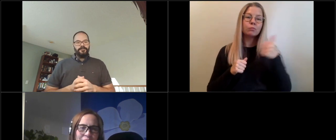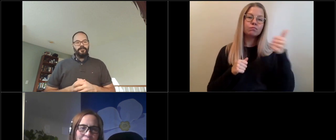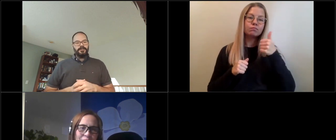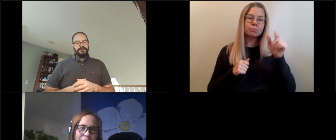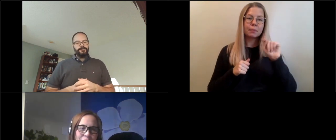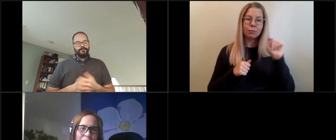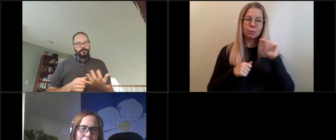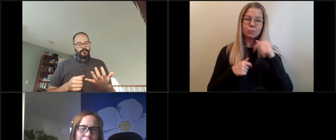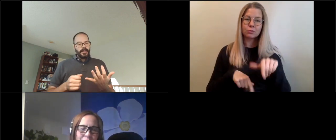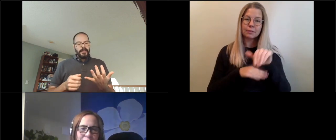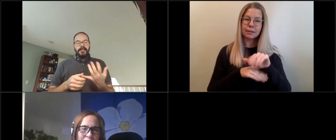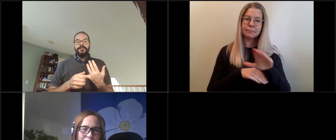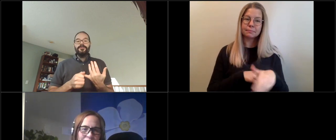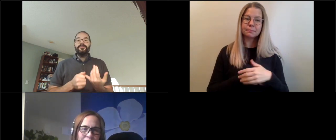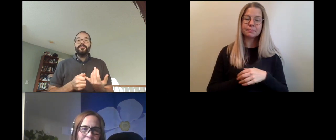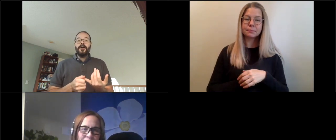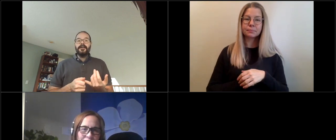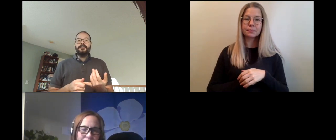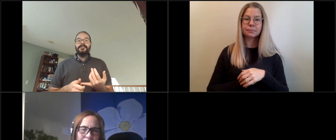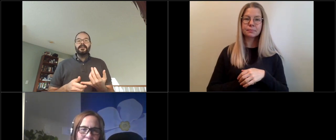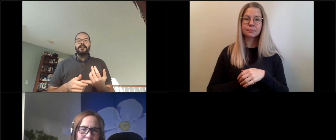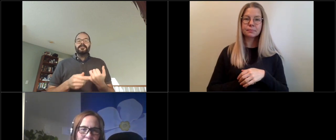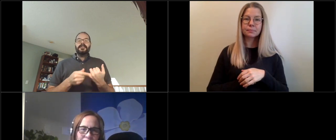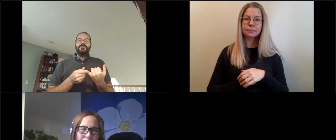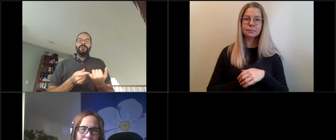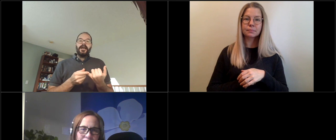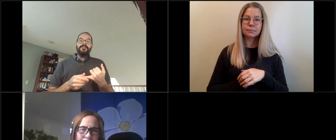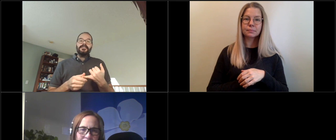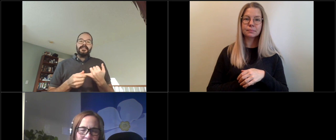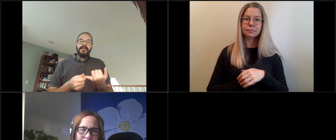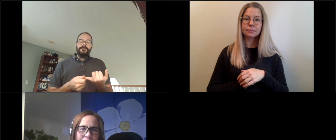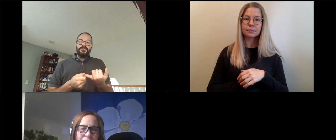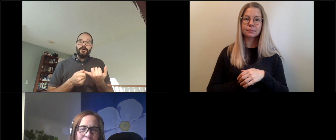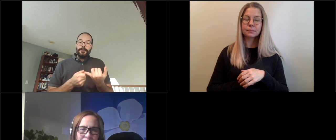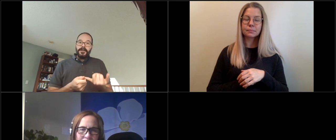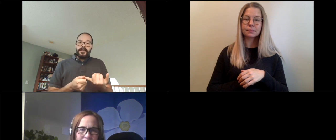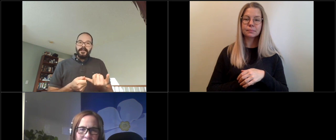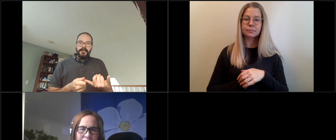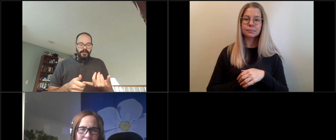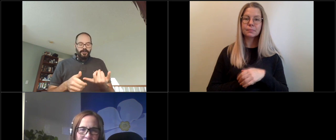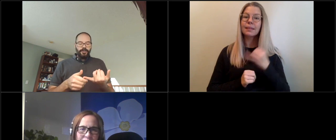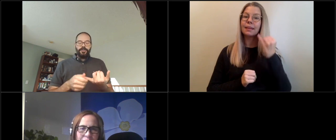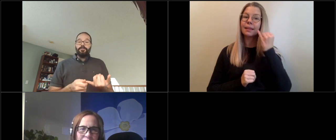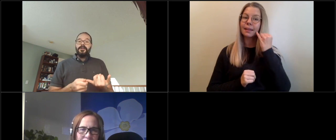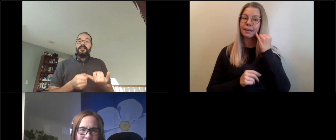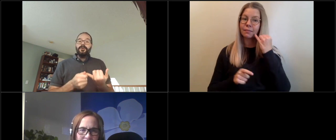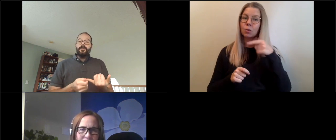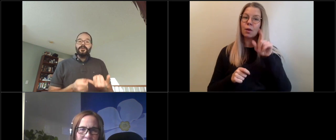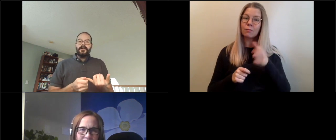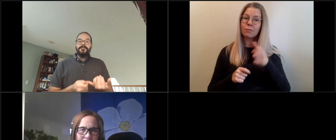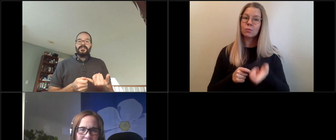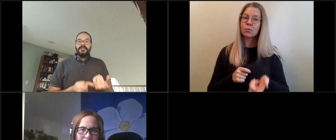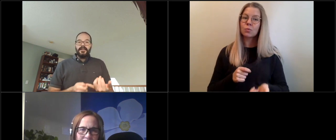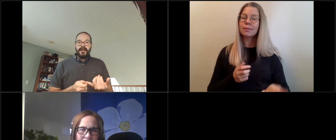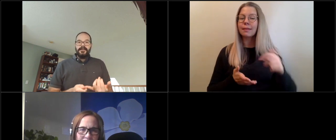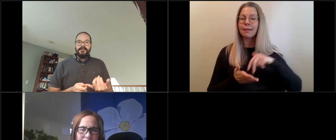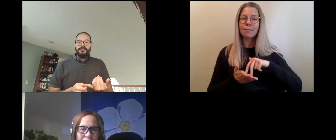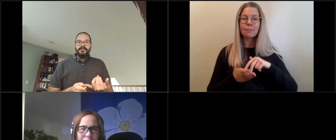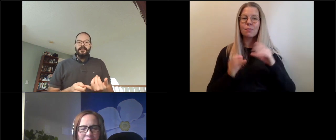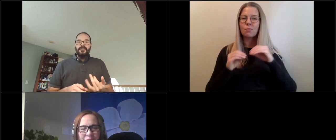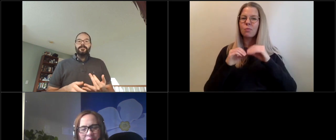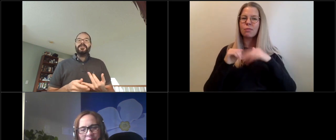of information. If you find that you're having to get up to go pee 3 or more times a